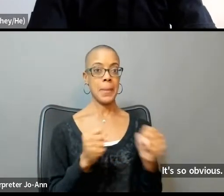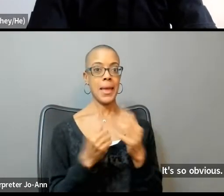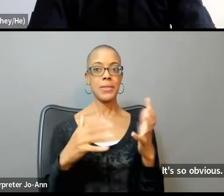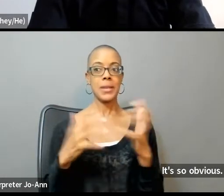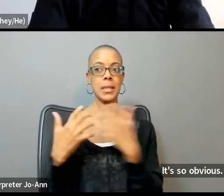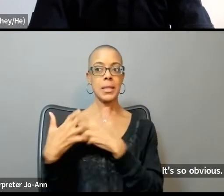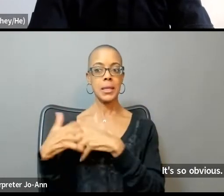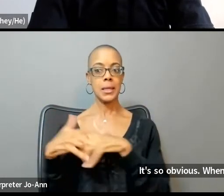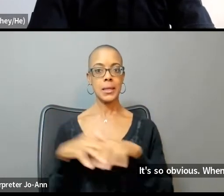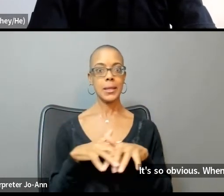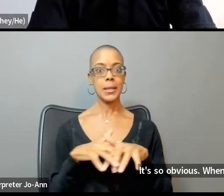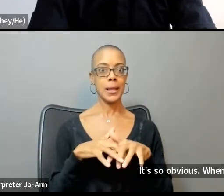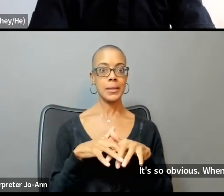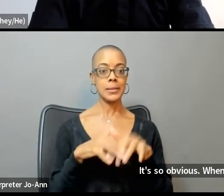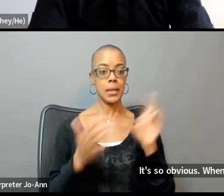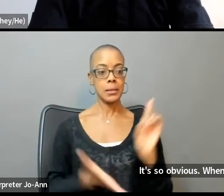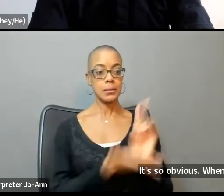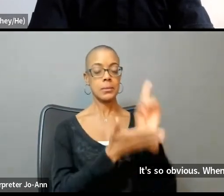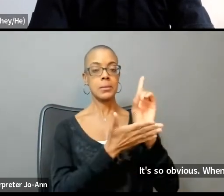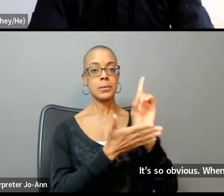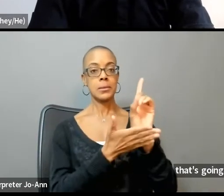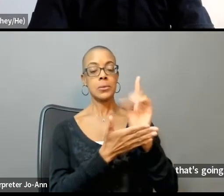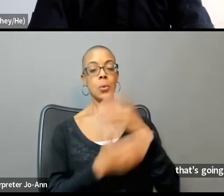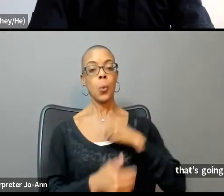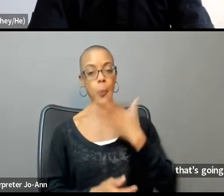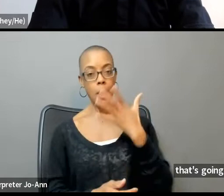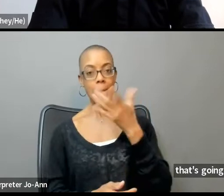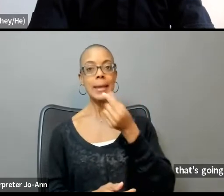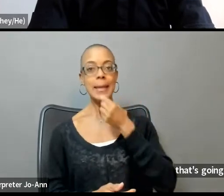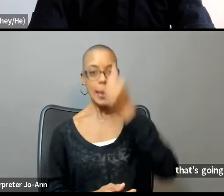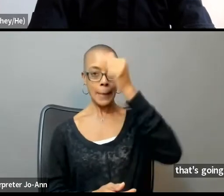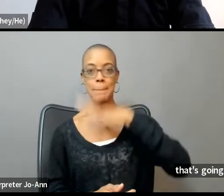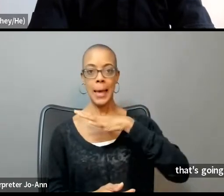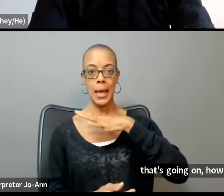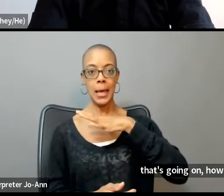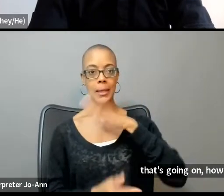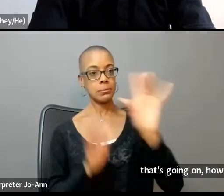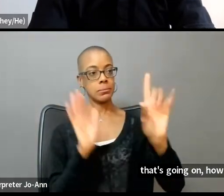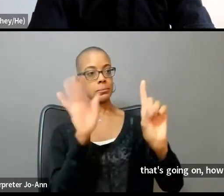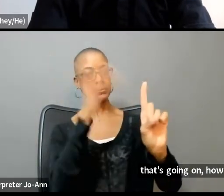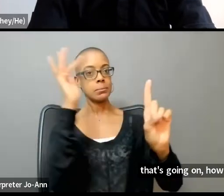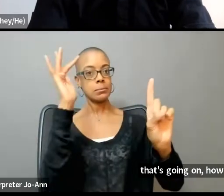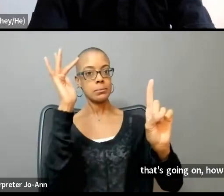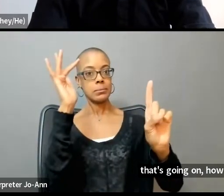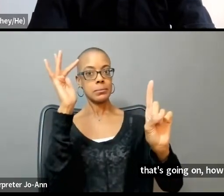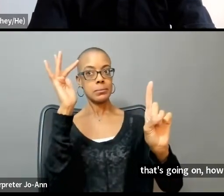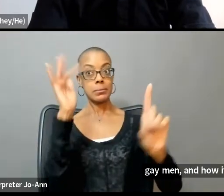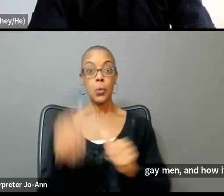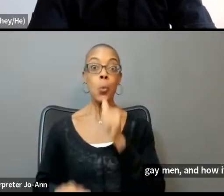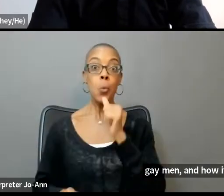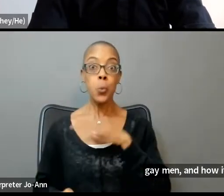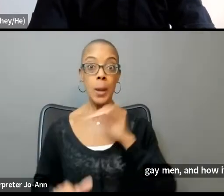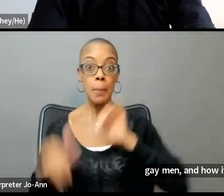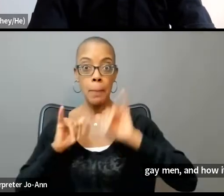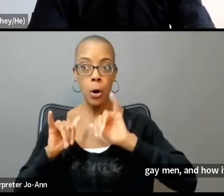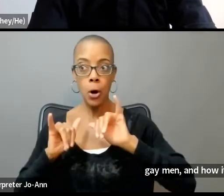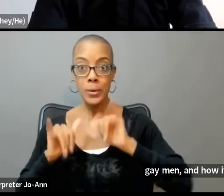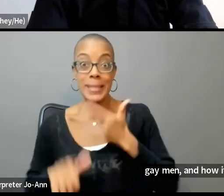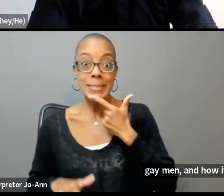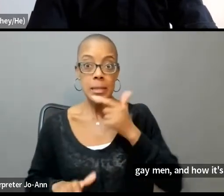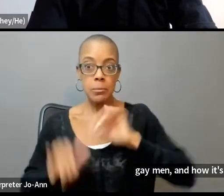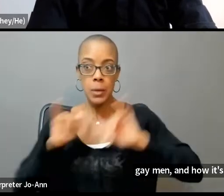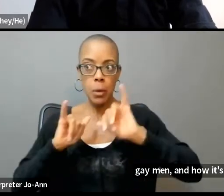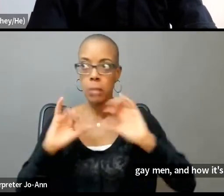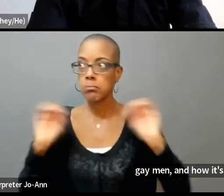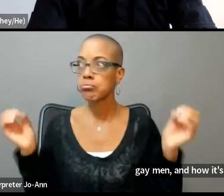for white gay men, and how we don't have any women bars. There's no lesbian bar.